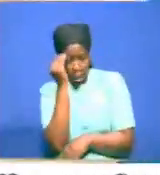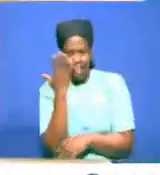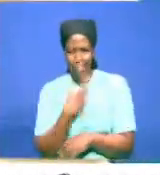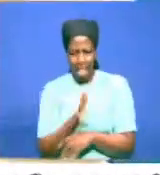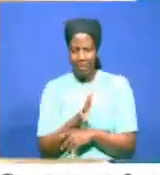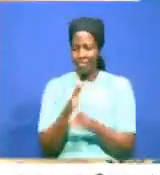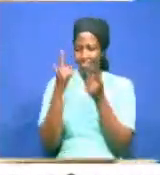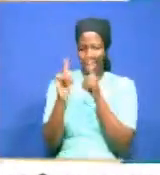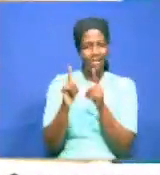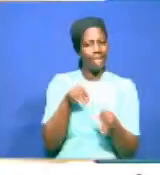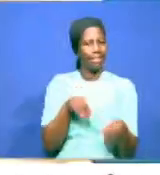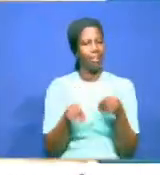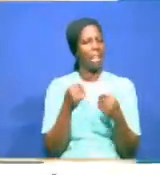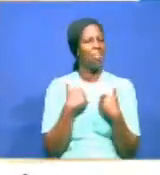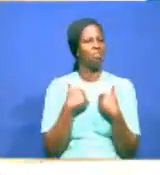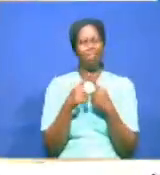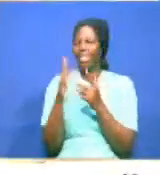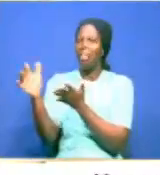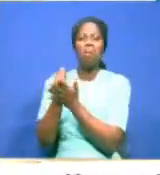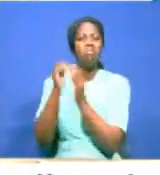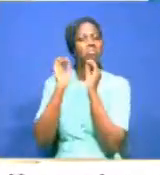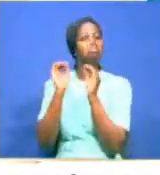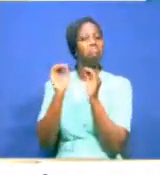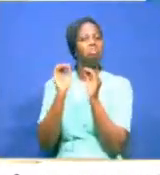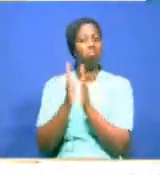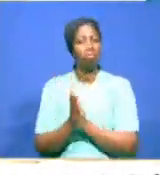that, having a disability is not a criteria. And yet,